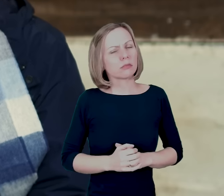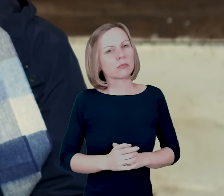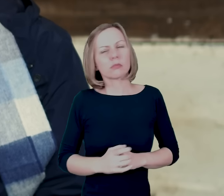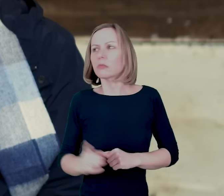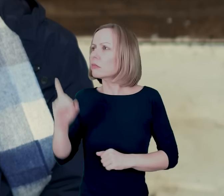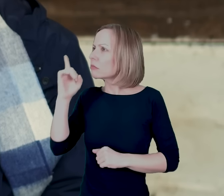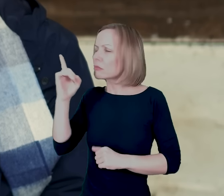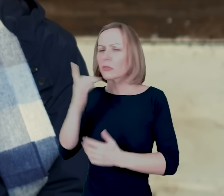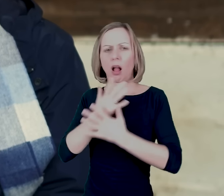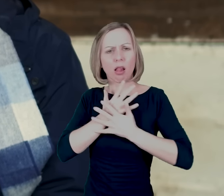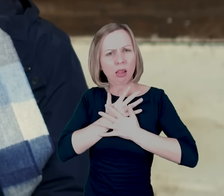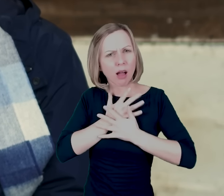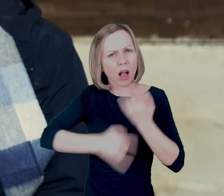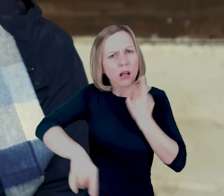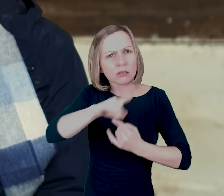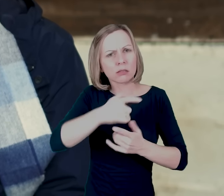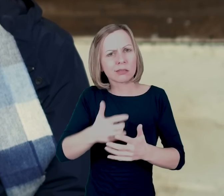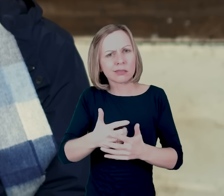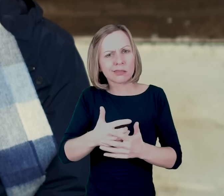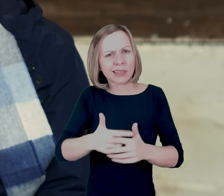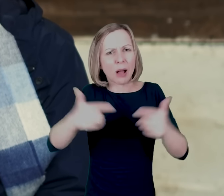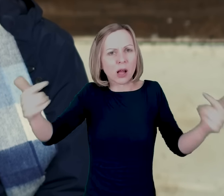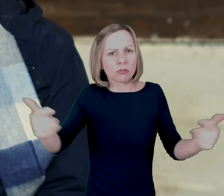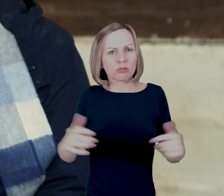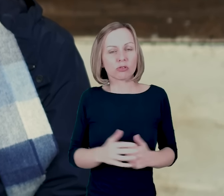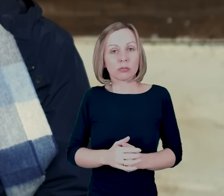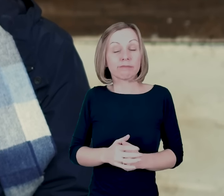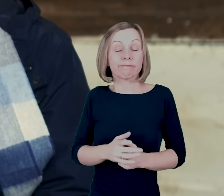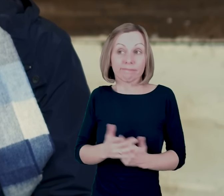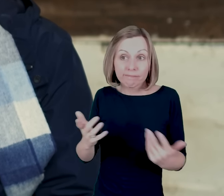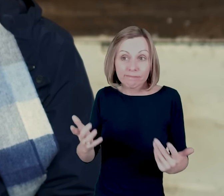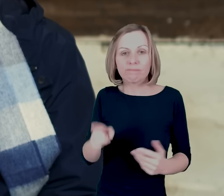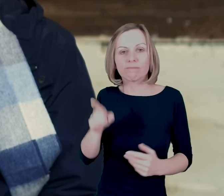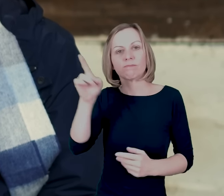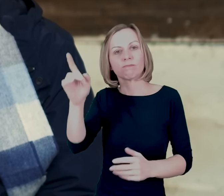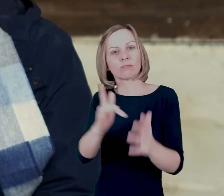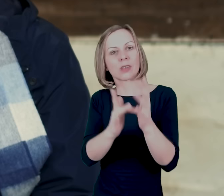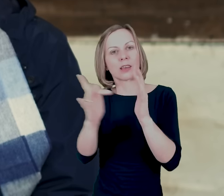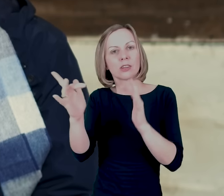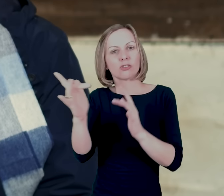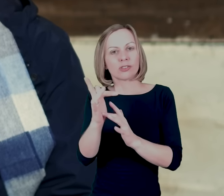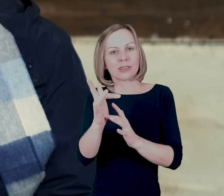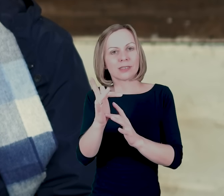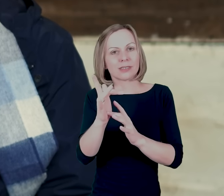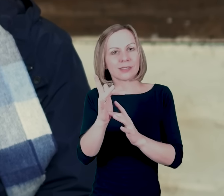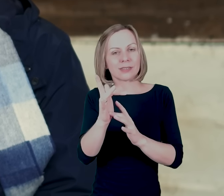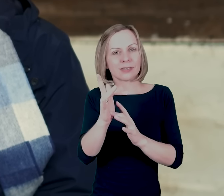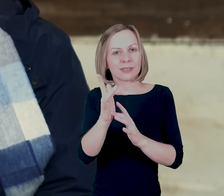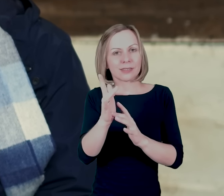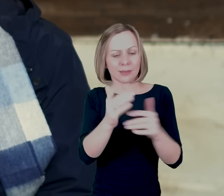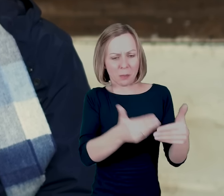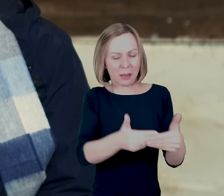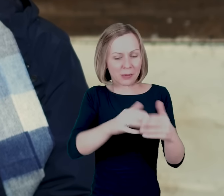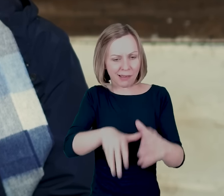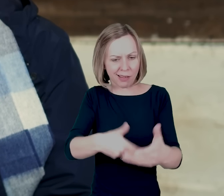How much does God love us? This much. The Christ child laying helpless in a manger in a